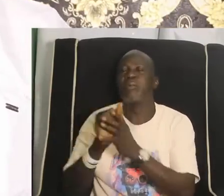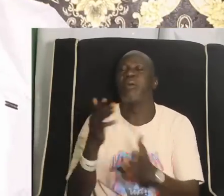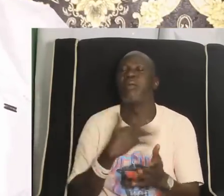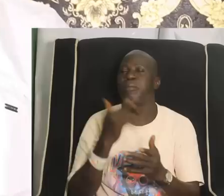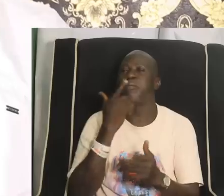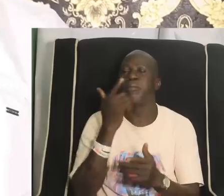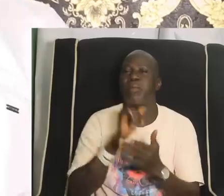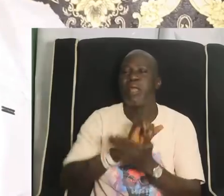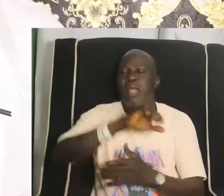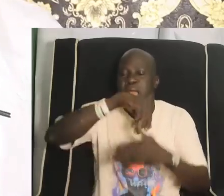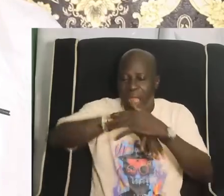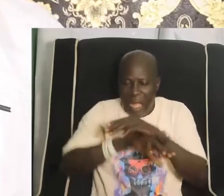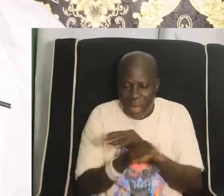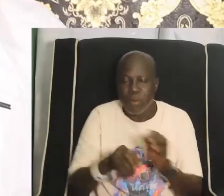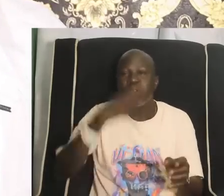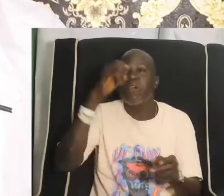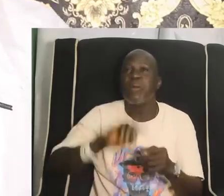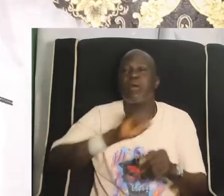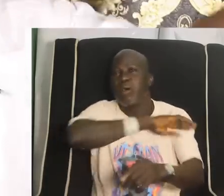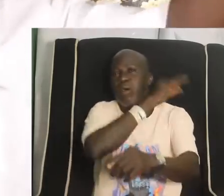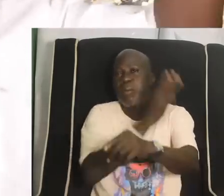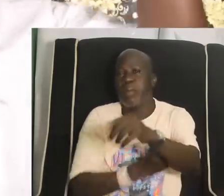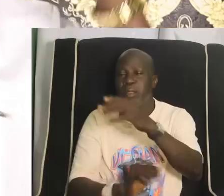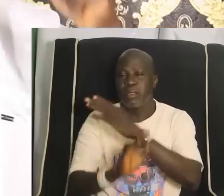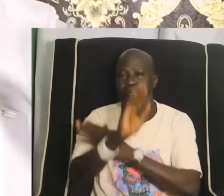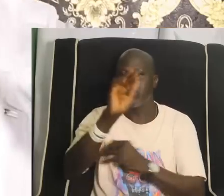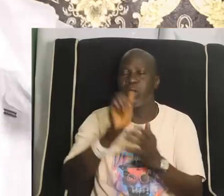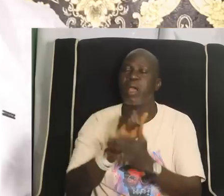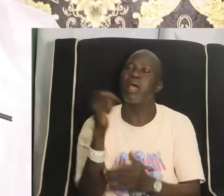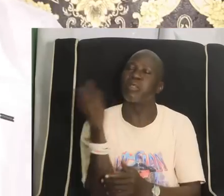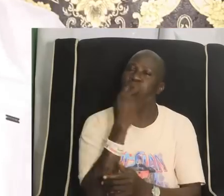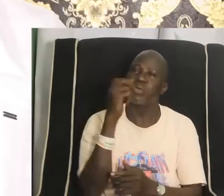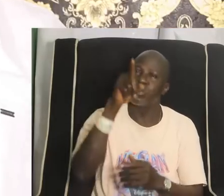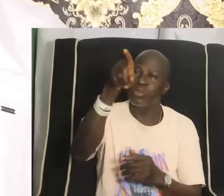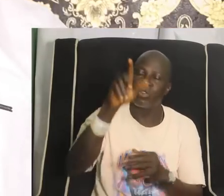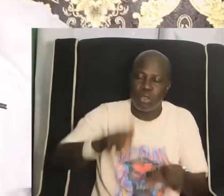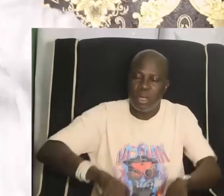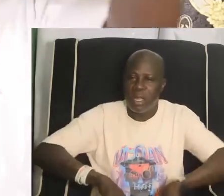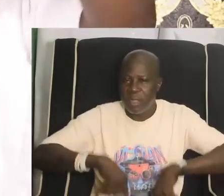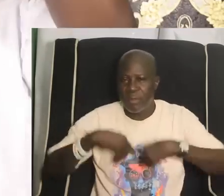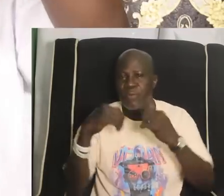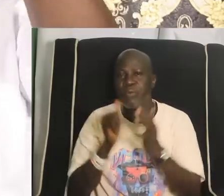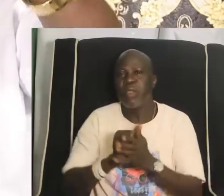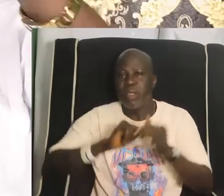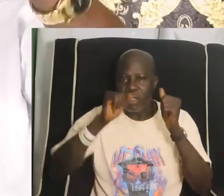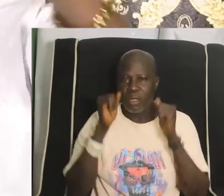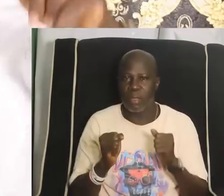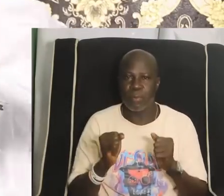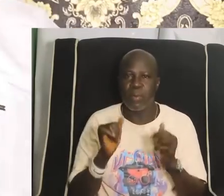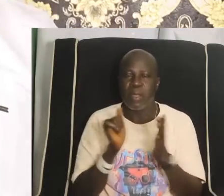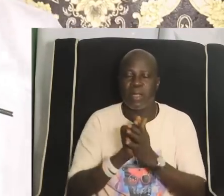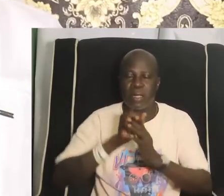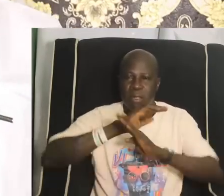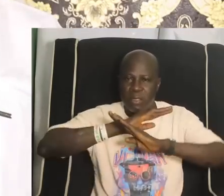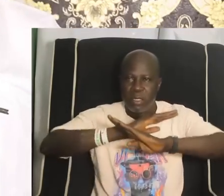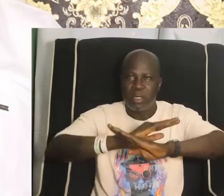in the covenant of the Almighty God. And I prophesy to your life. So